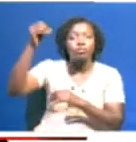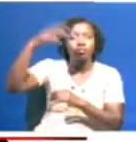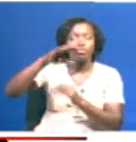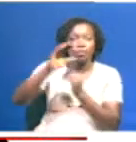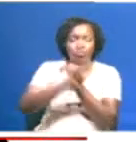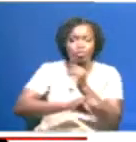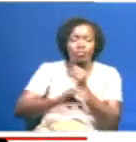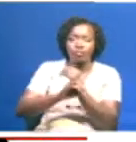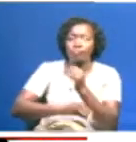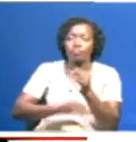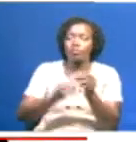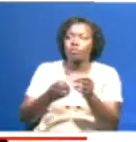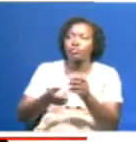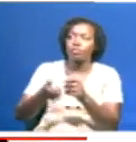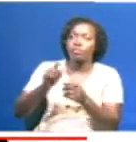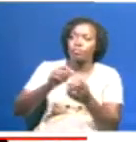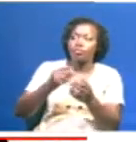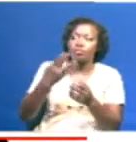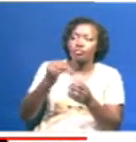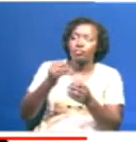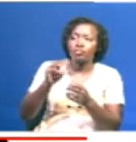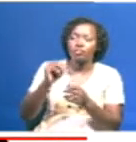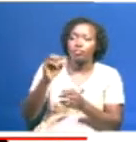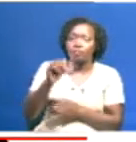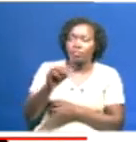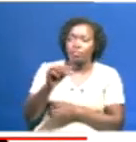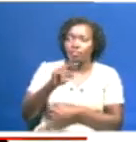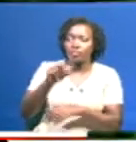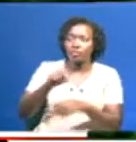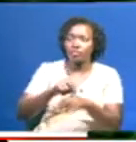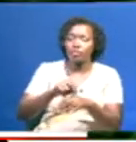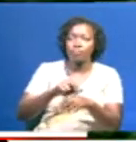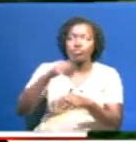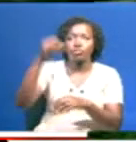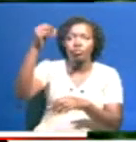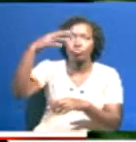by injecting a further 40 megawatts to the national grid.